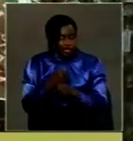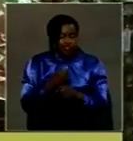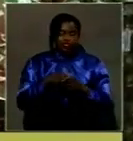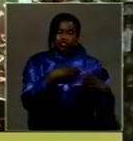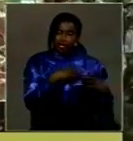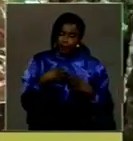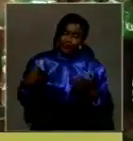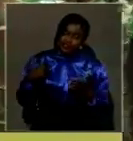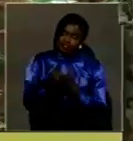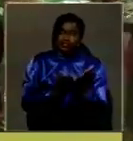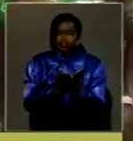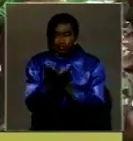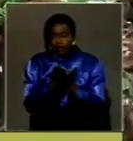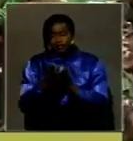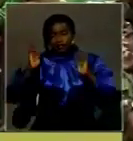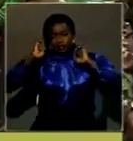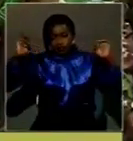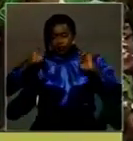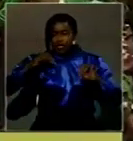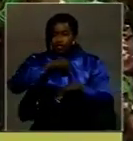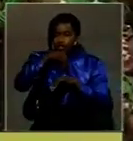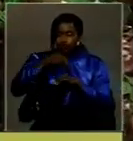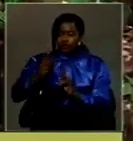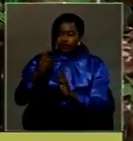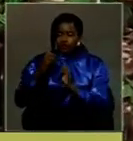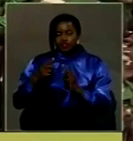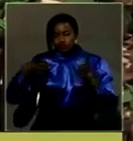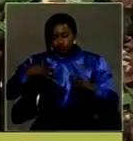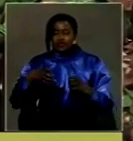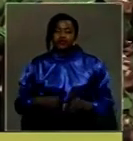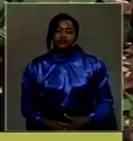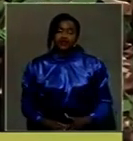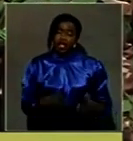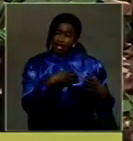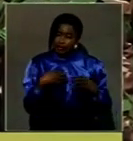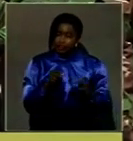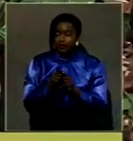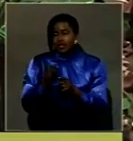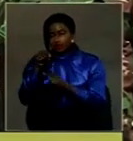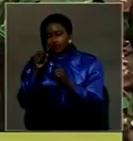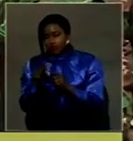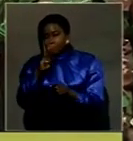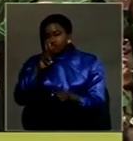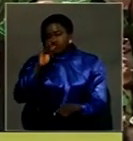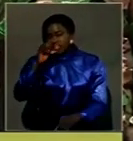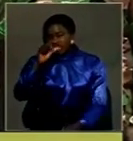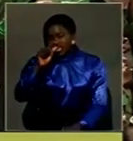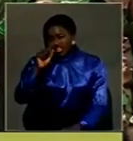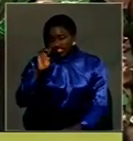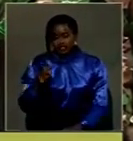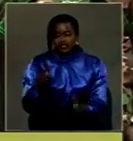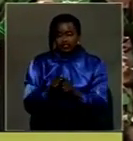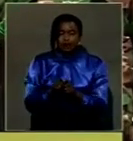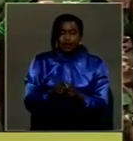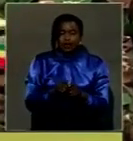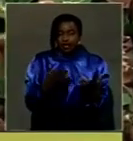the Ethiopian National Defense Forces in several capacities, including as division, a brigade, a battalion, and